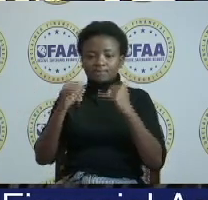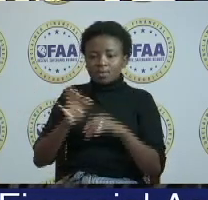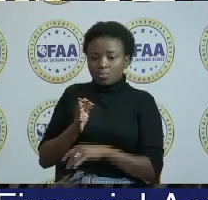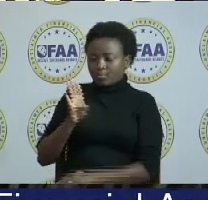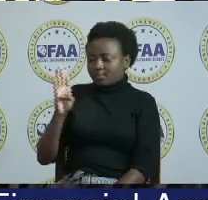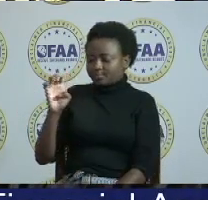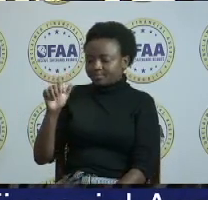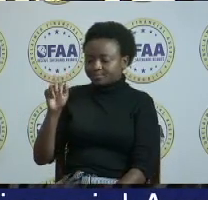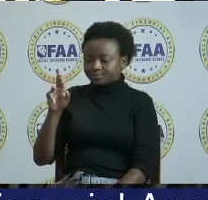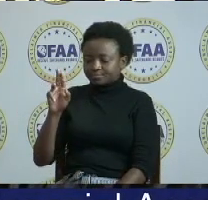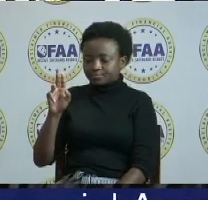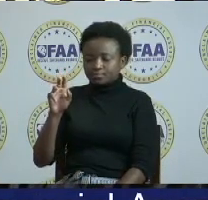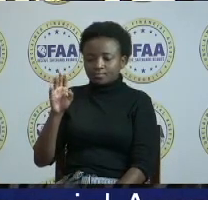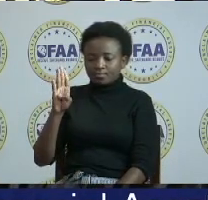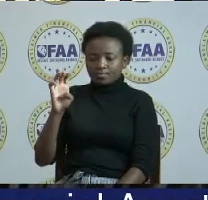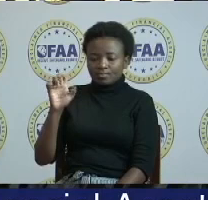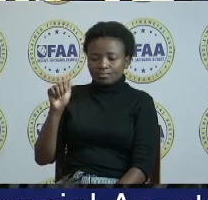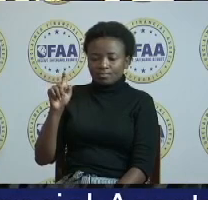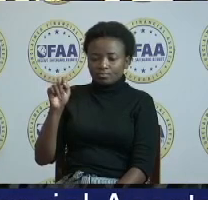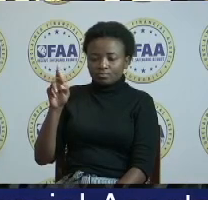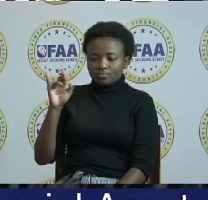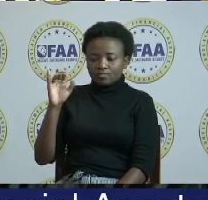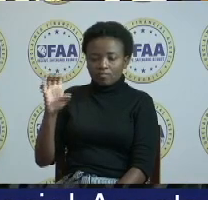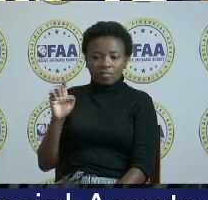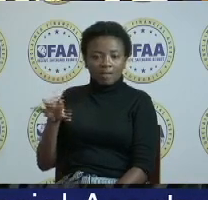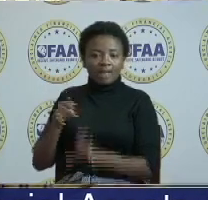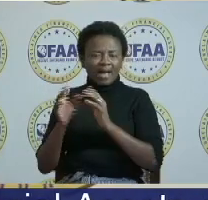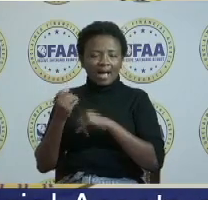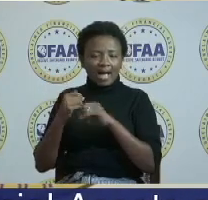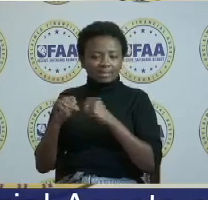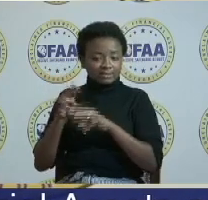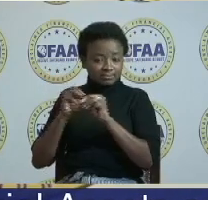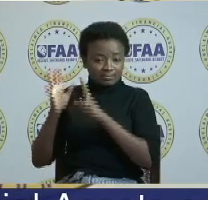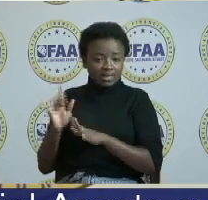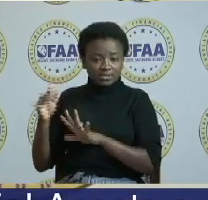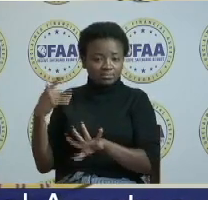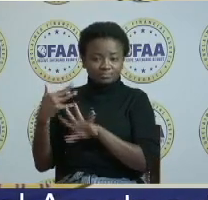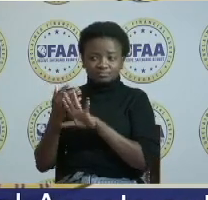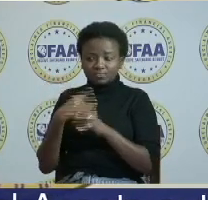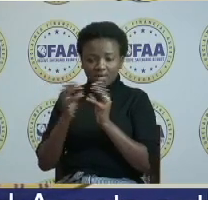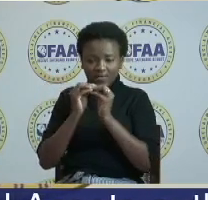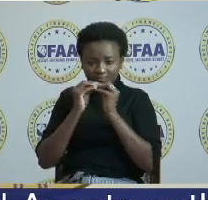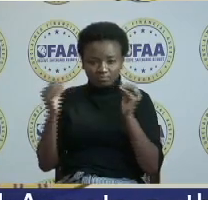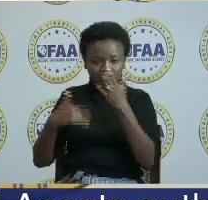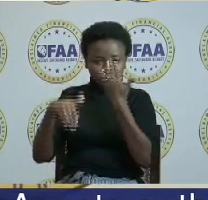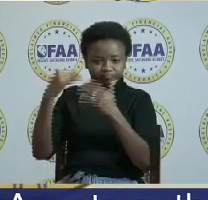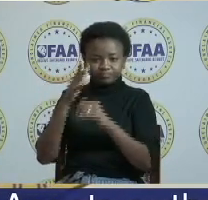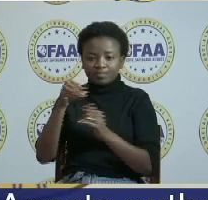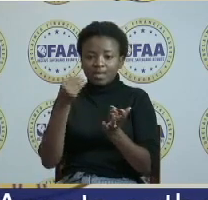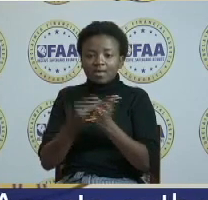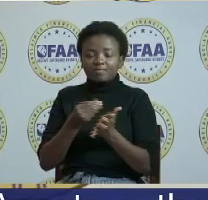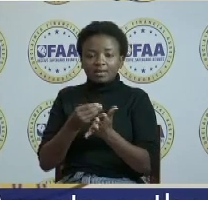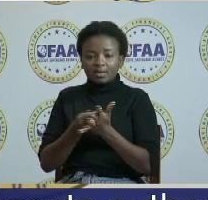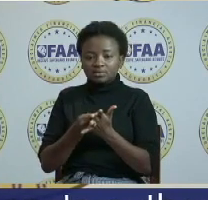mentioned to you, she is the acting manager of UFAA's asset lines, and she has had a long-standing career in financial management